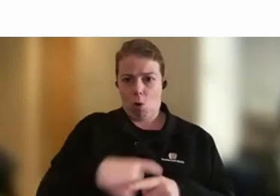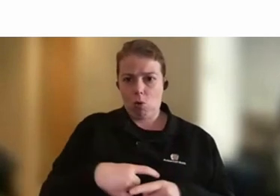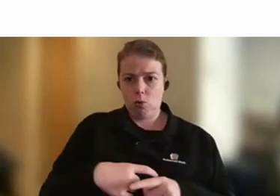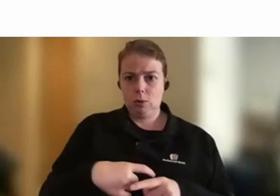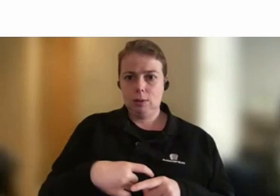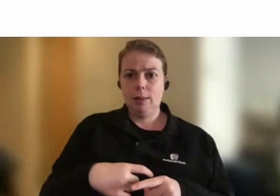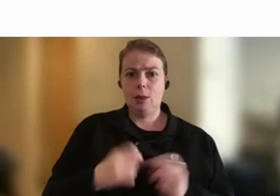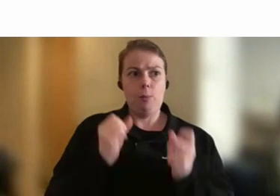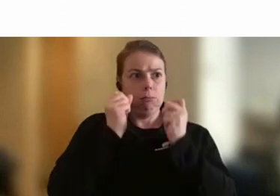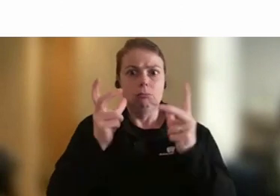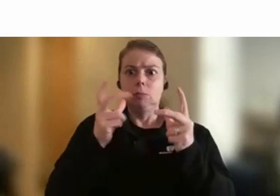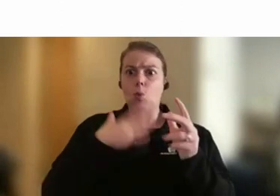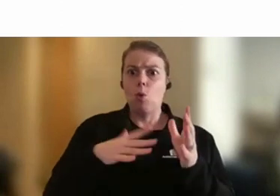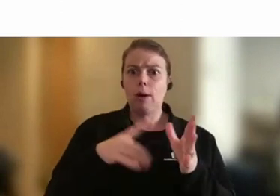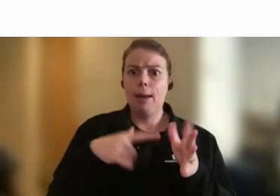Thank you.